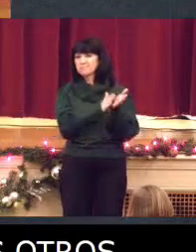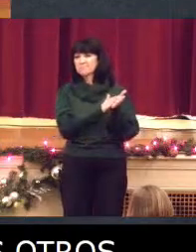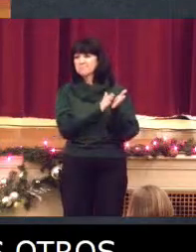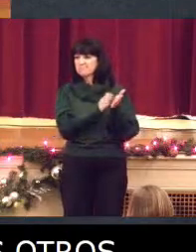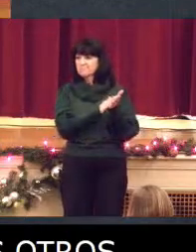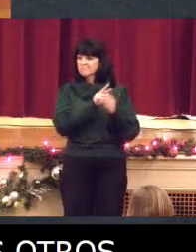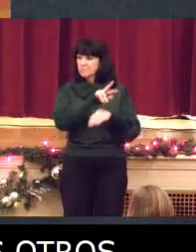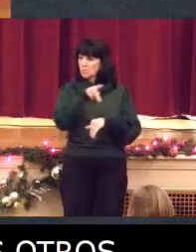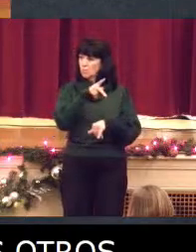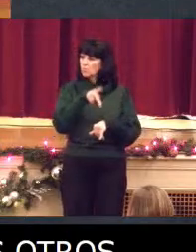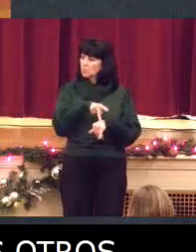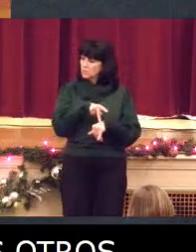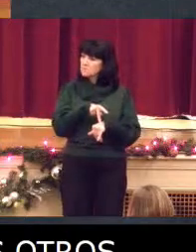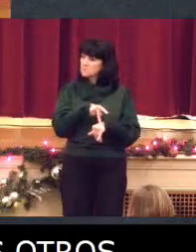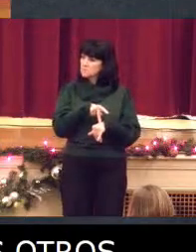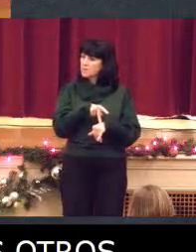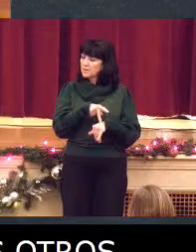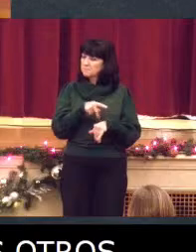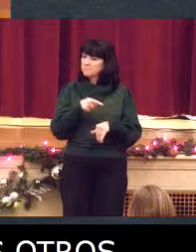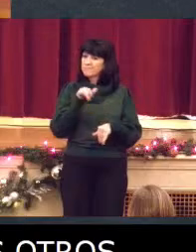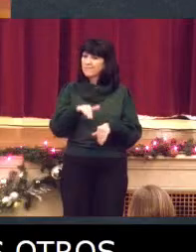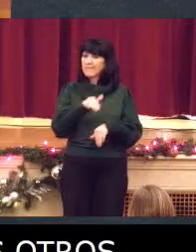conversation that evening.